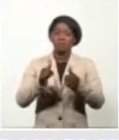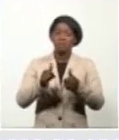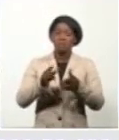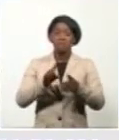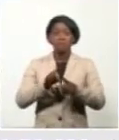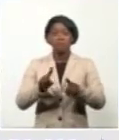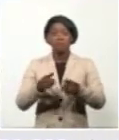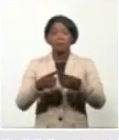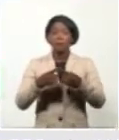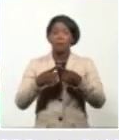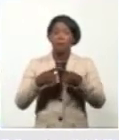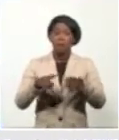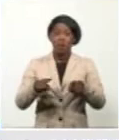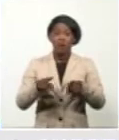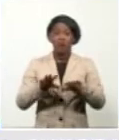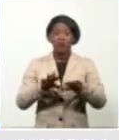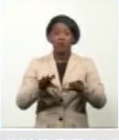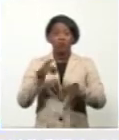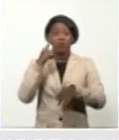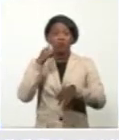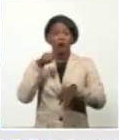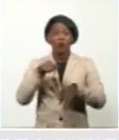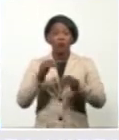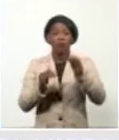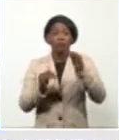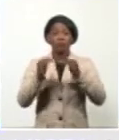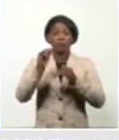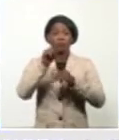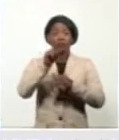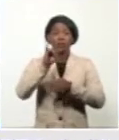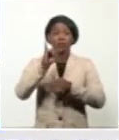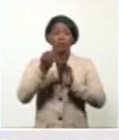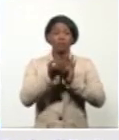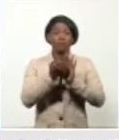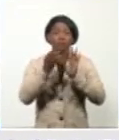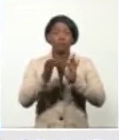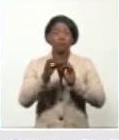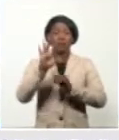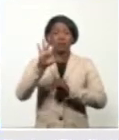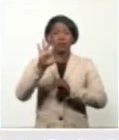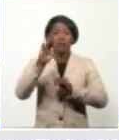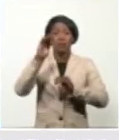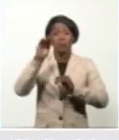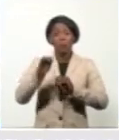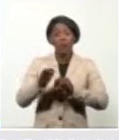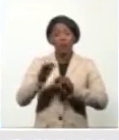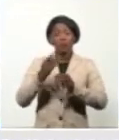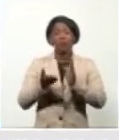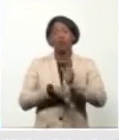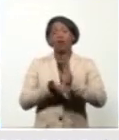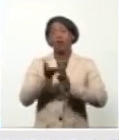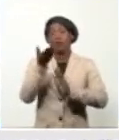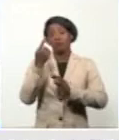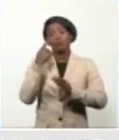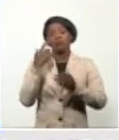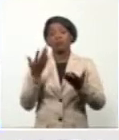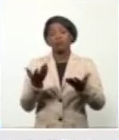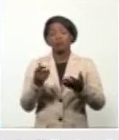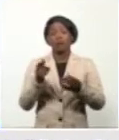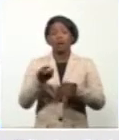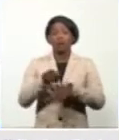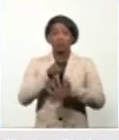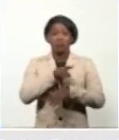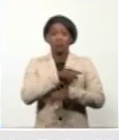discharges were made. This is not very favorable because we had 16 confirmed cases and 5 discharges.